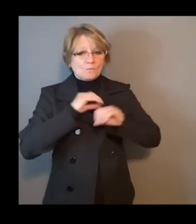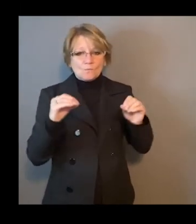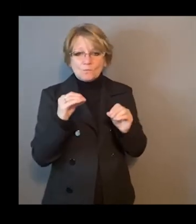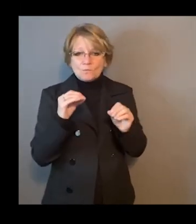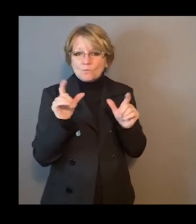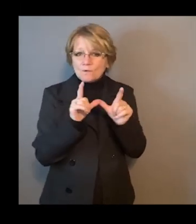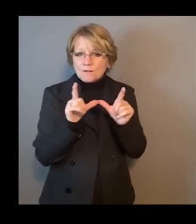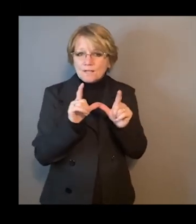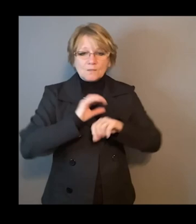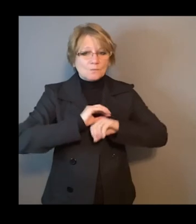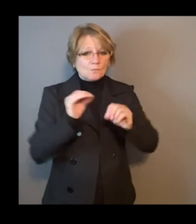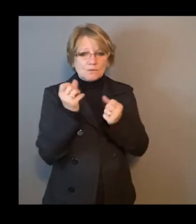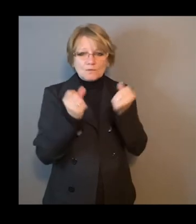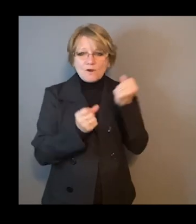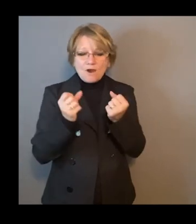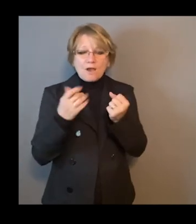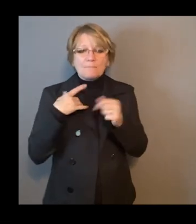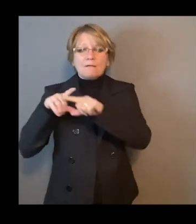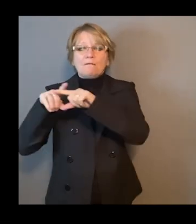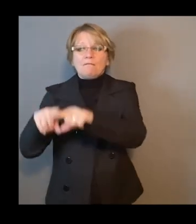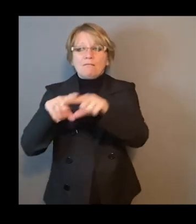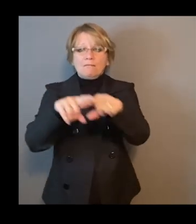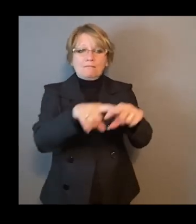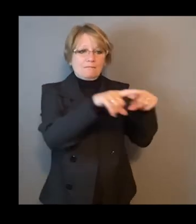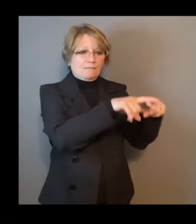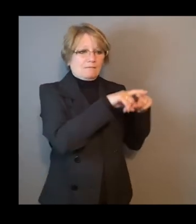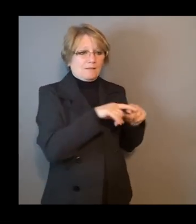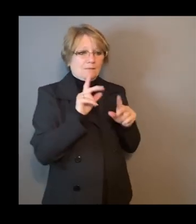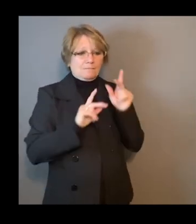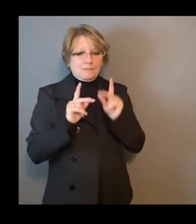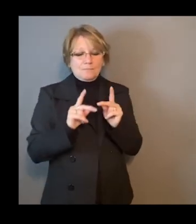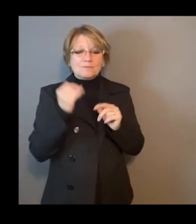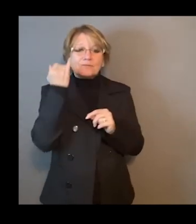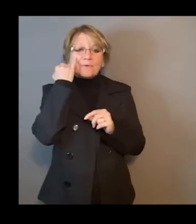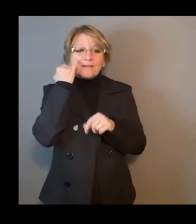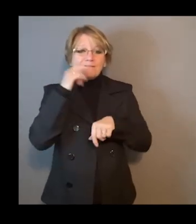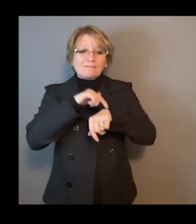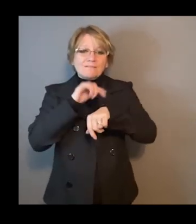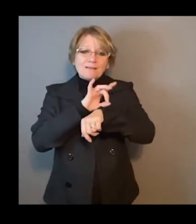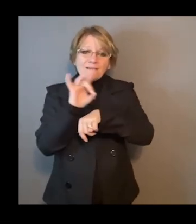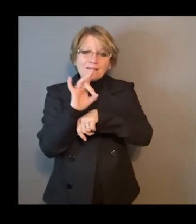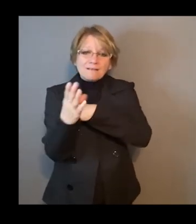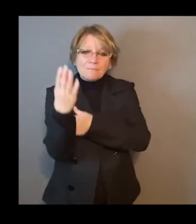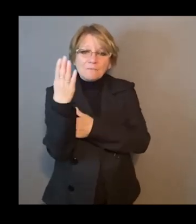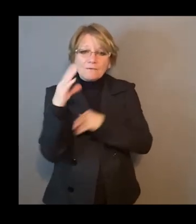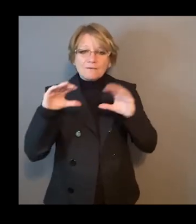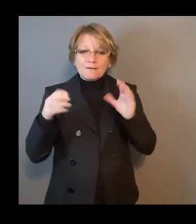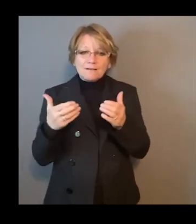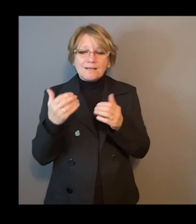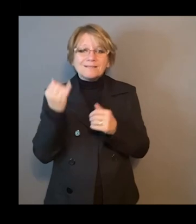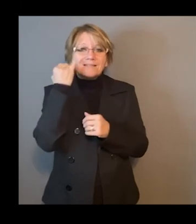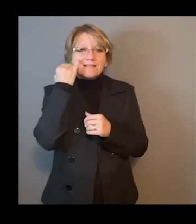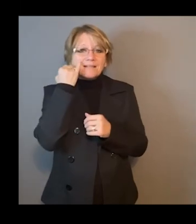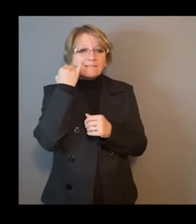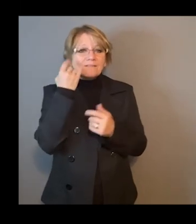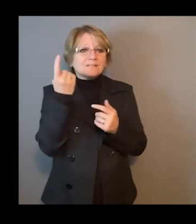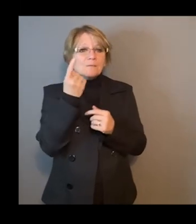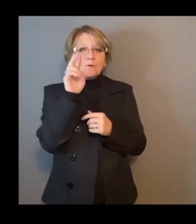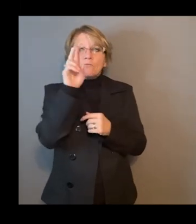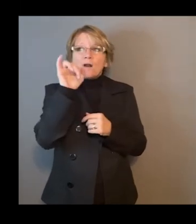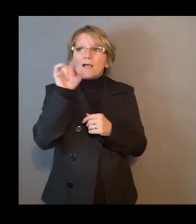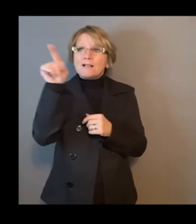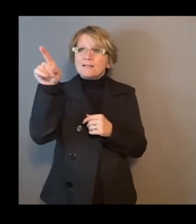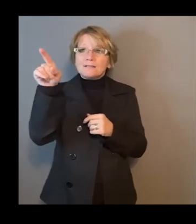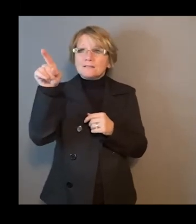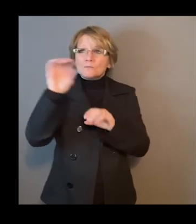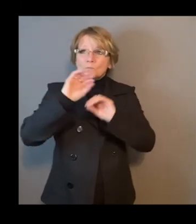so it was always, the commute was dependent on other people to get me up there. So if I had the 8 a.m. class and somebody from Rhode Island who